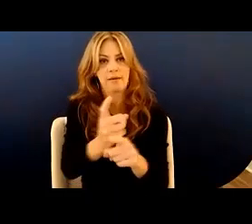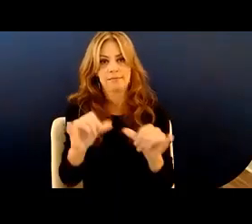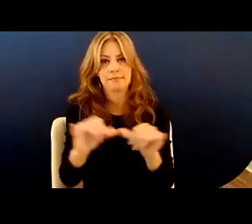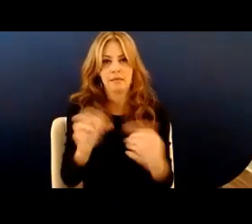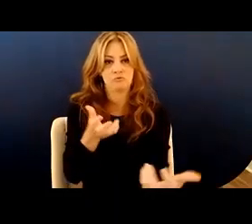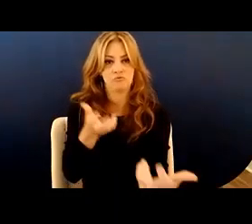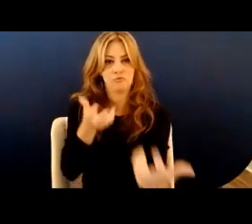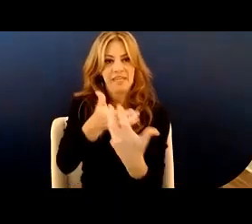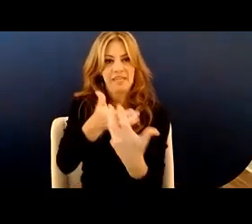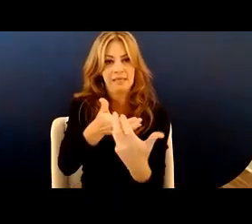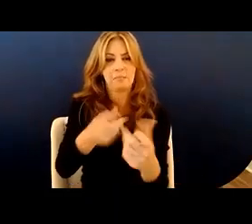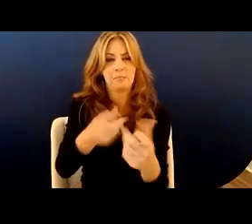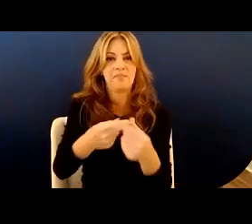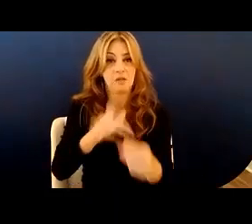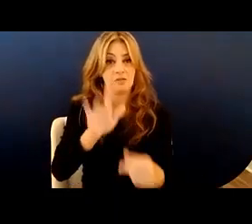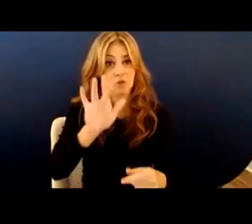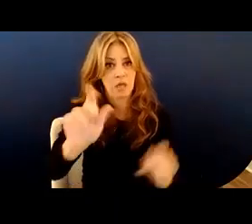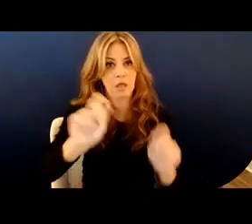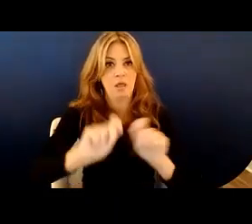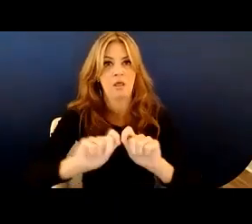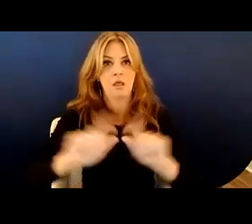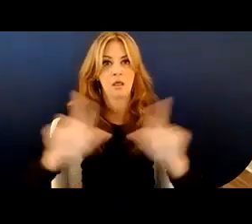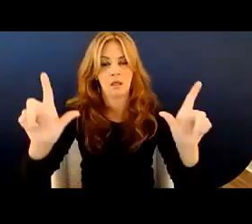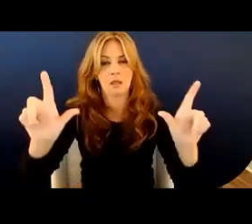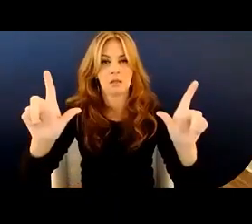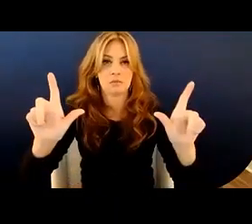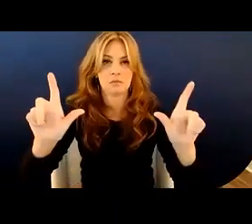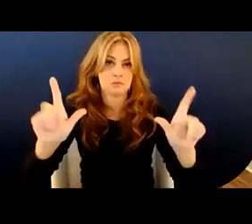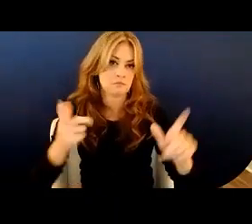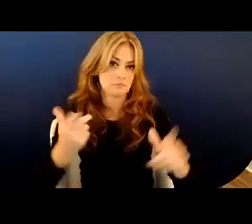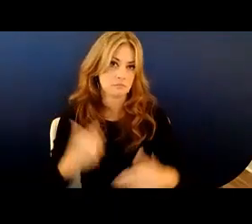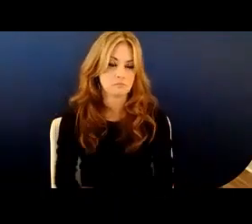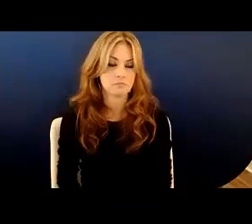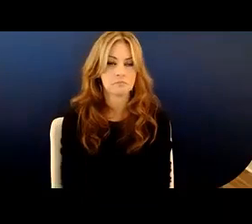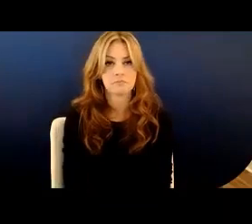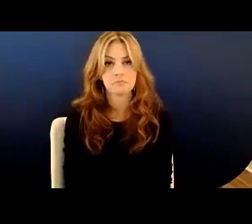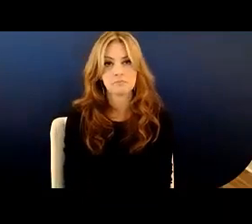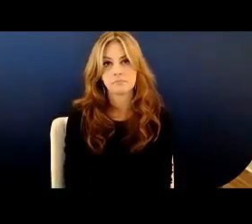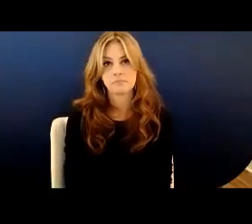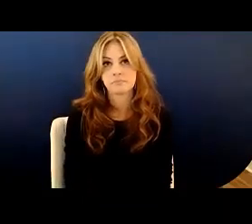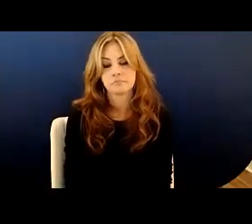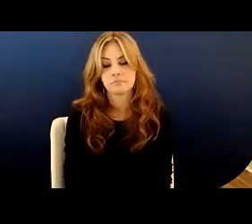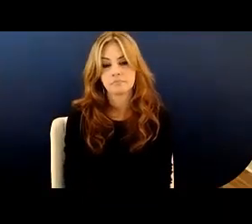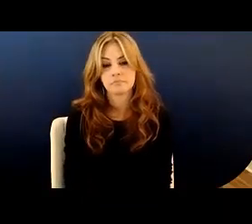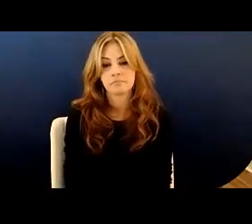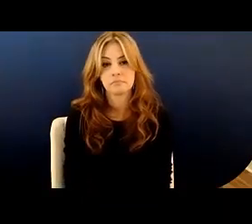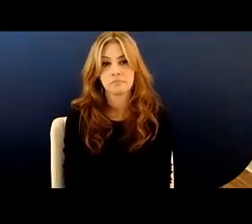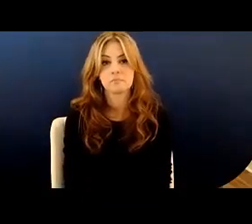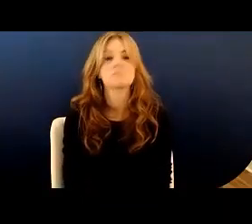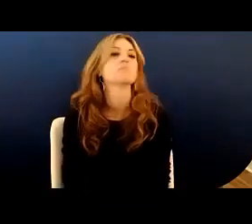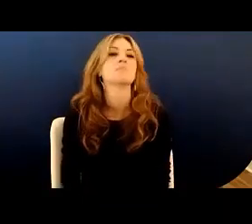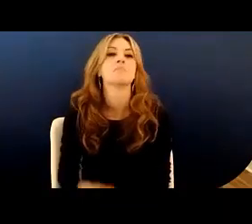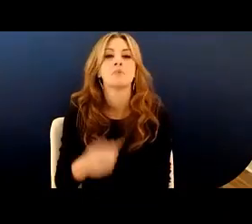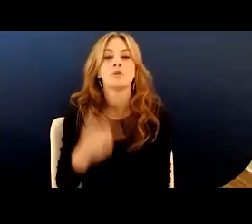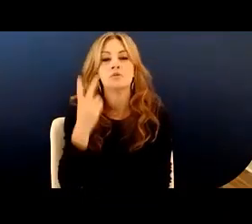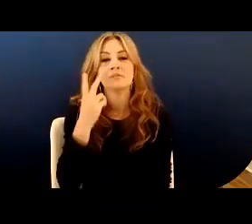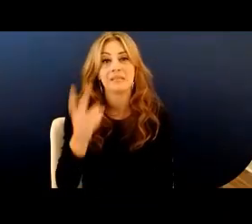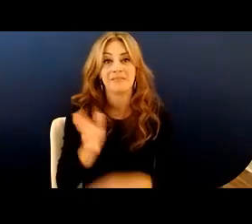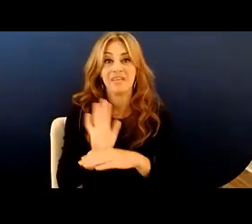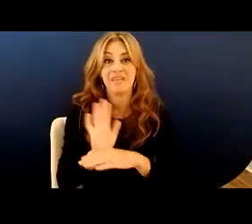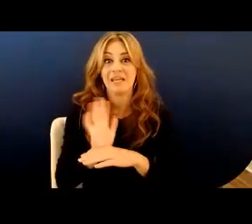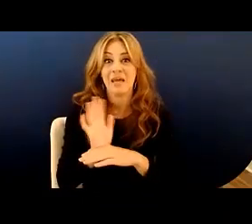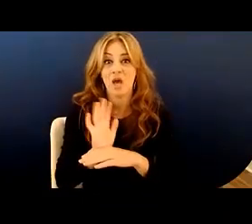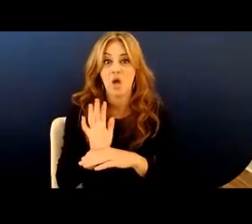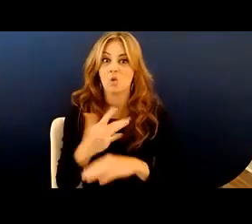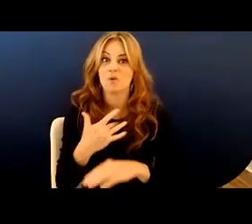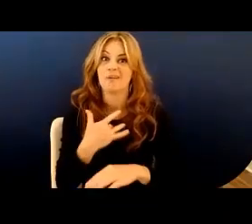they'll expand when clicked upon outside of the box. As you can see here, video is a format. There's a